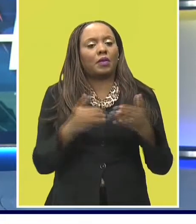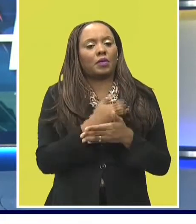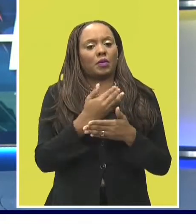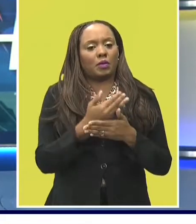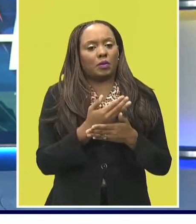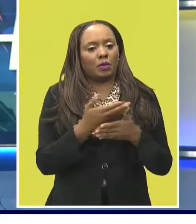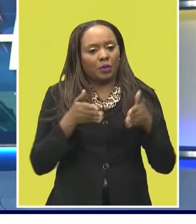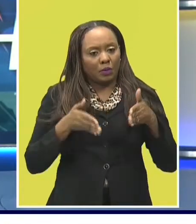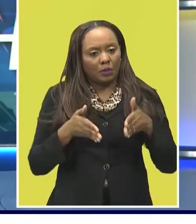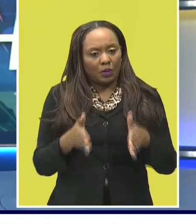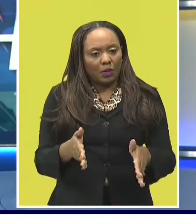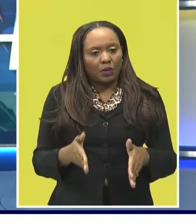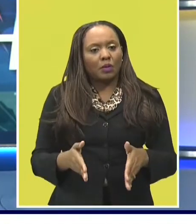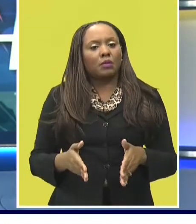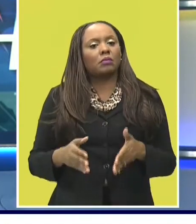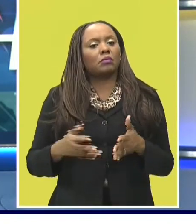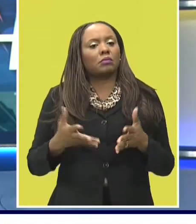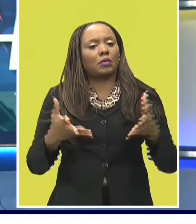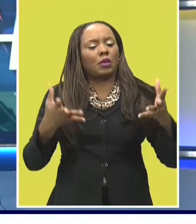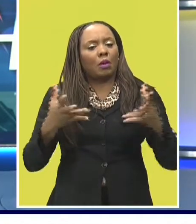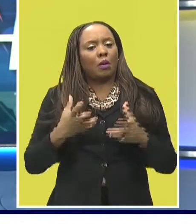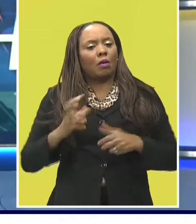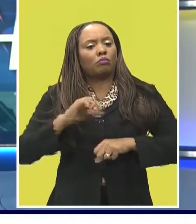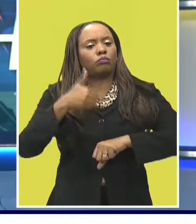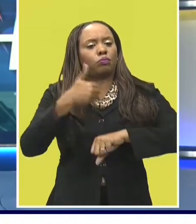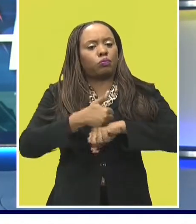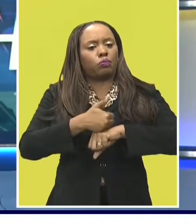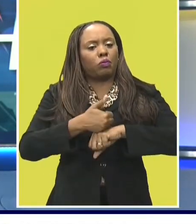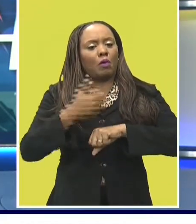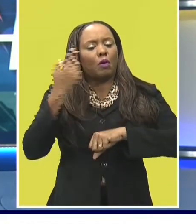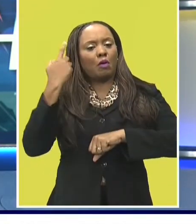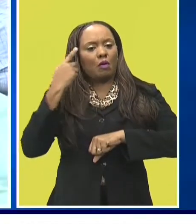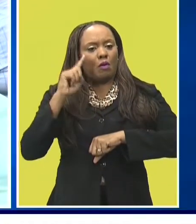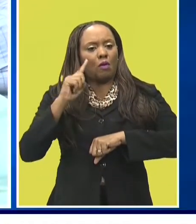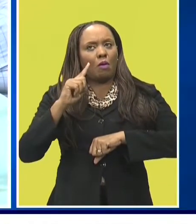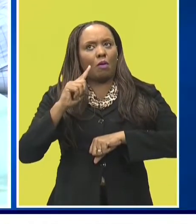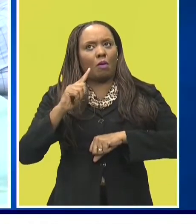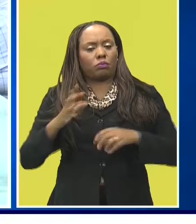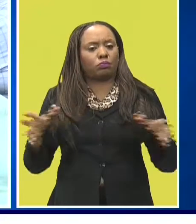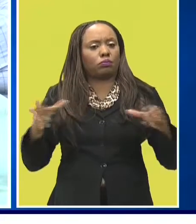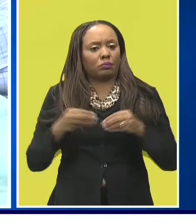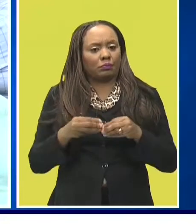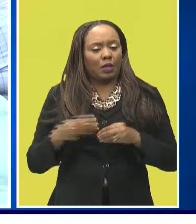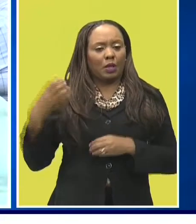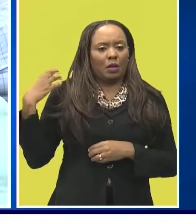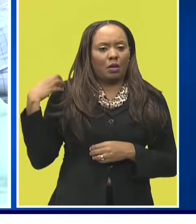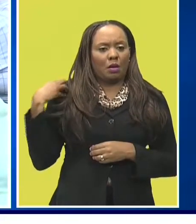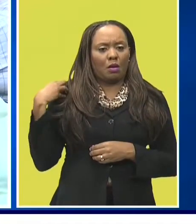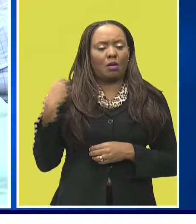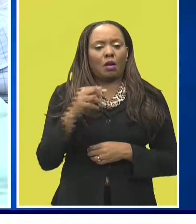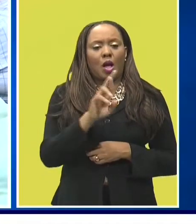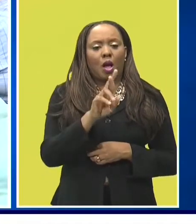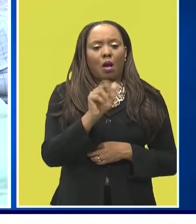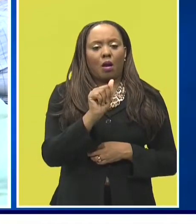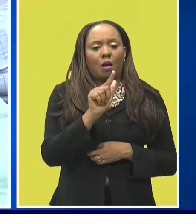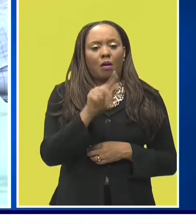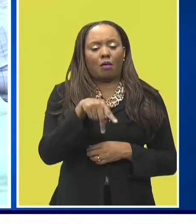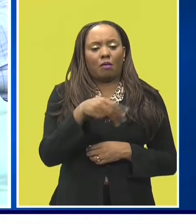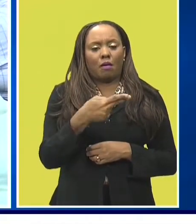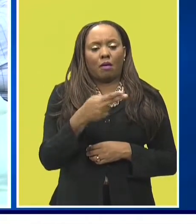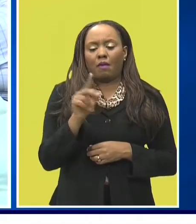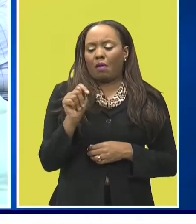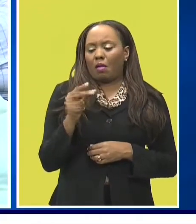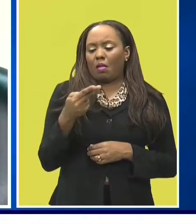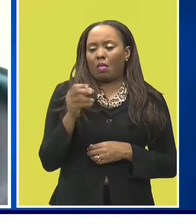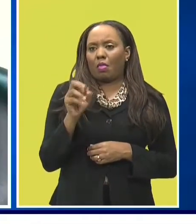it starts to lay the groundwork for the People's Assemblies. This revelation from Chairman Ralph Thorne as he led some commission